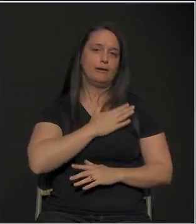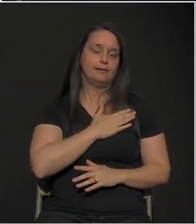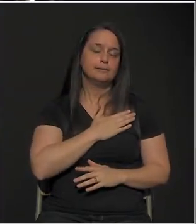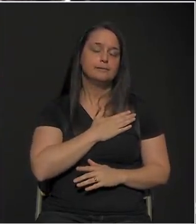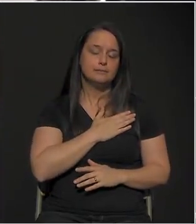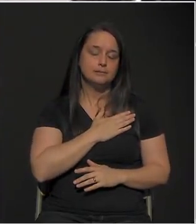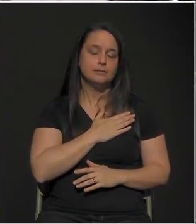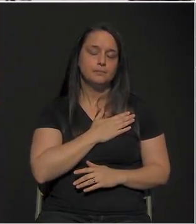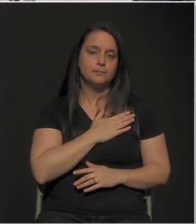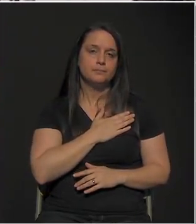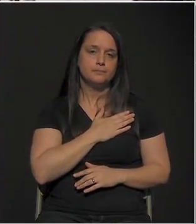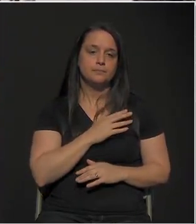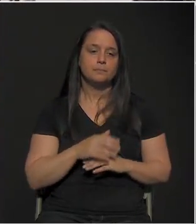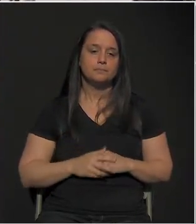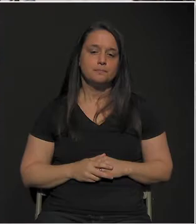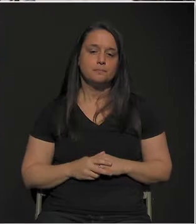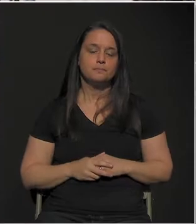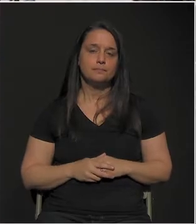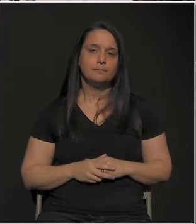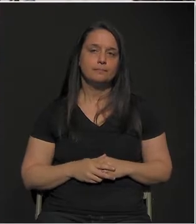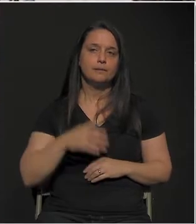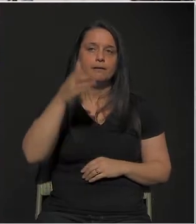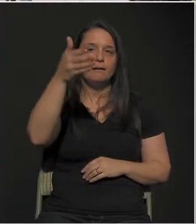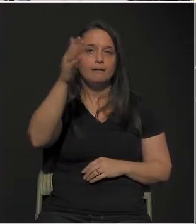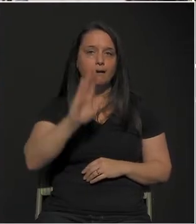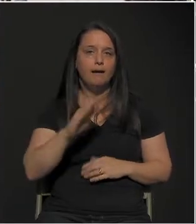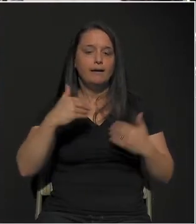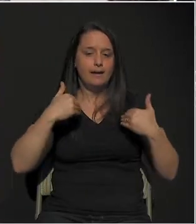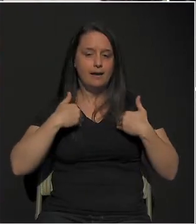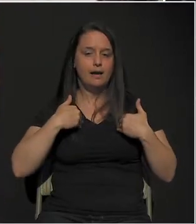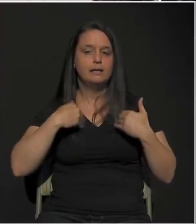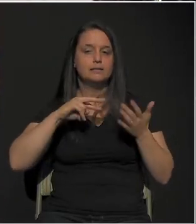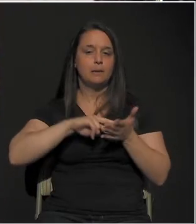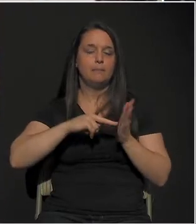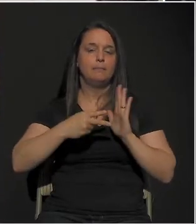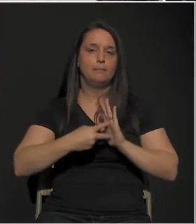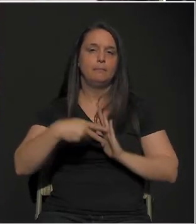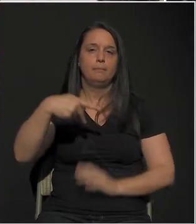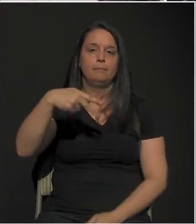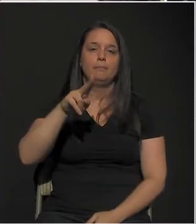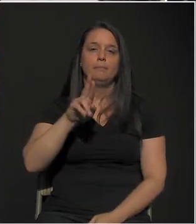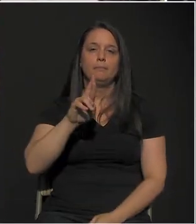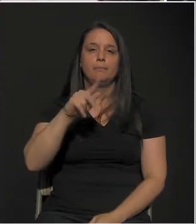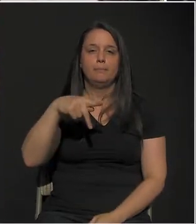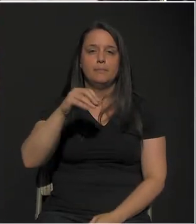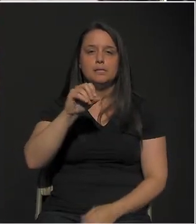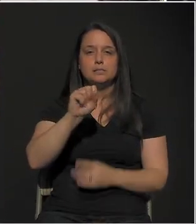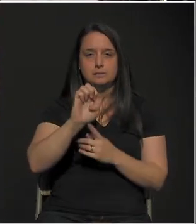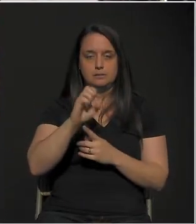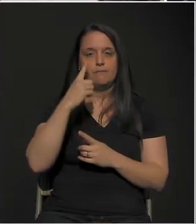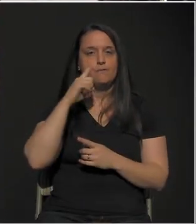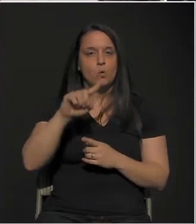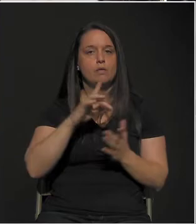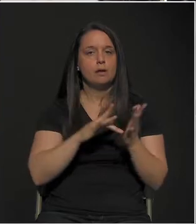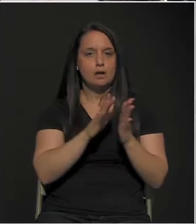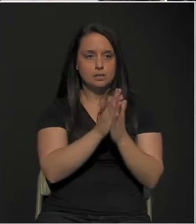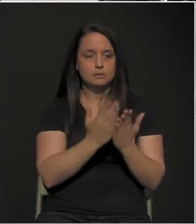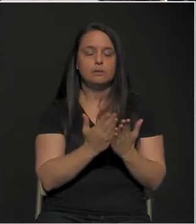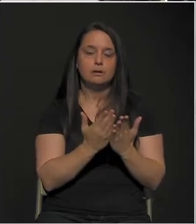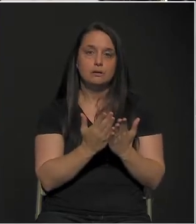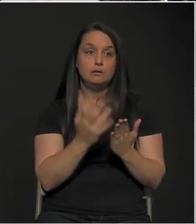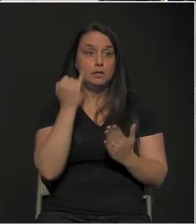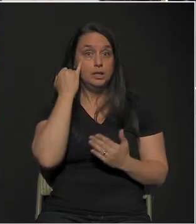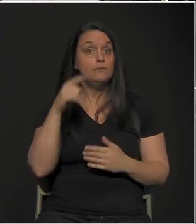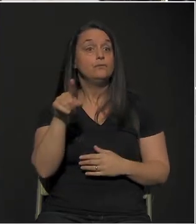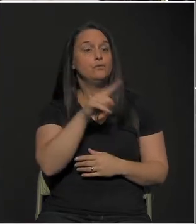God has a purpose for the gospel. And if you're watching right